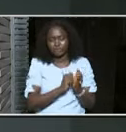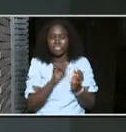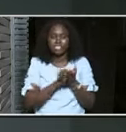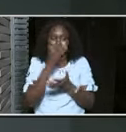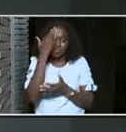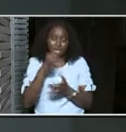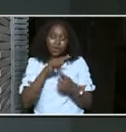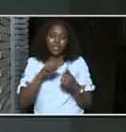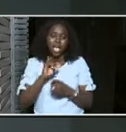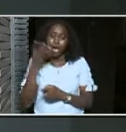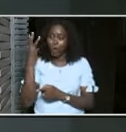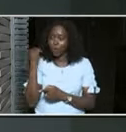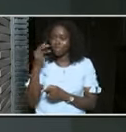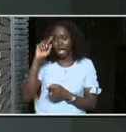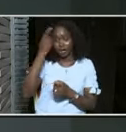governor